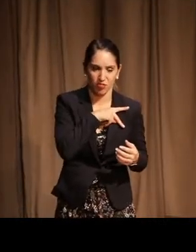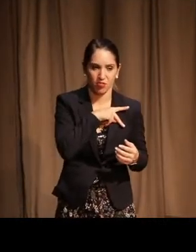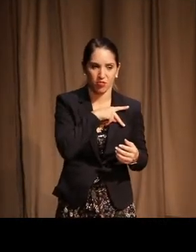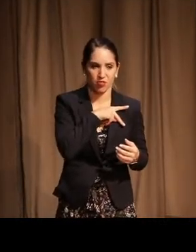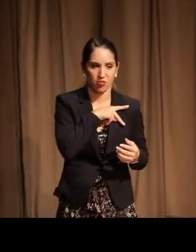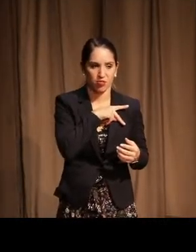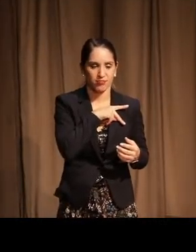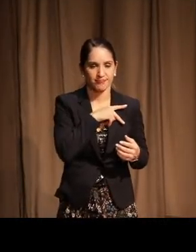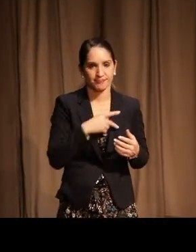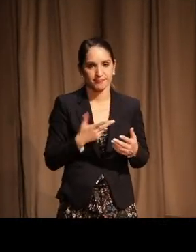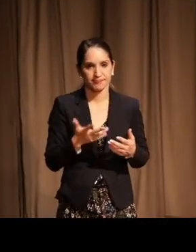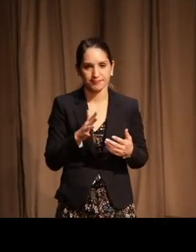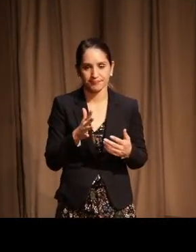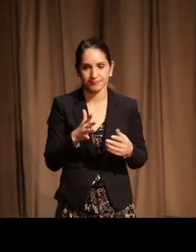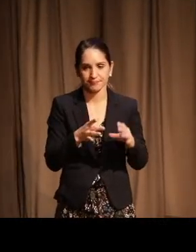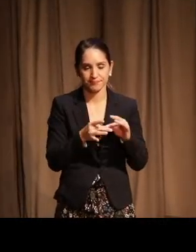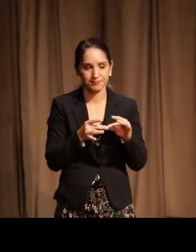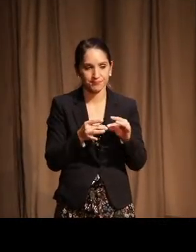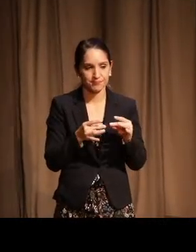sort of like